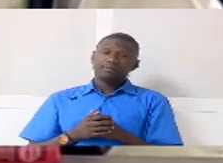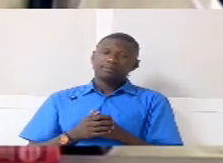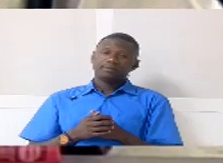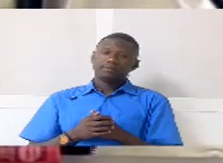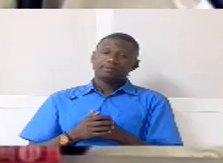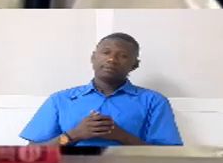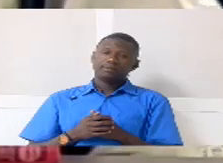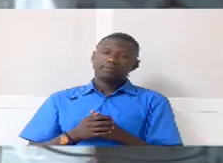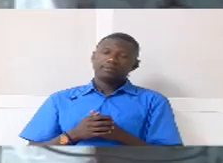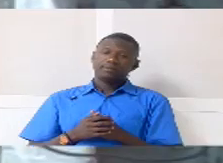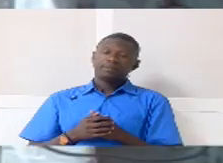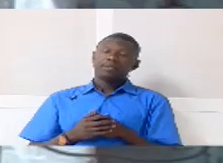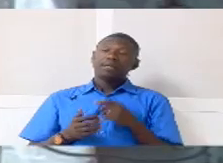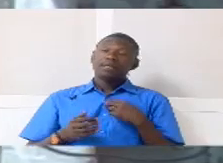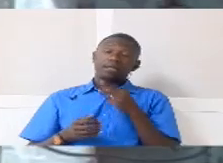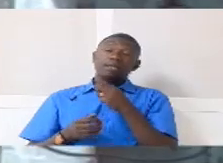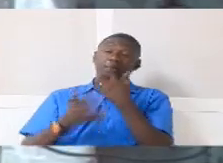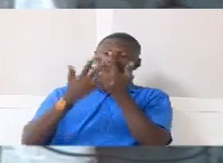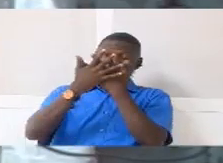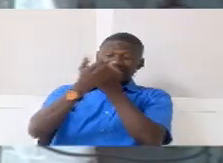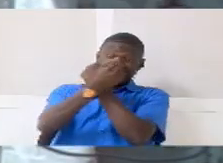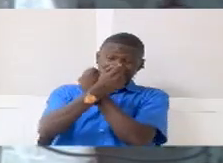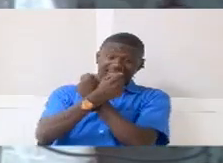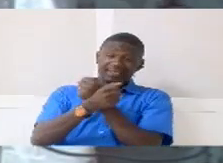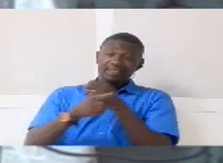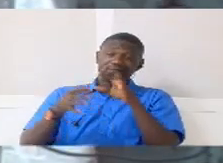the prison will make you